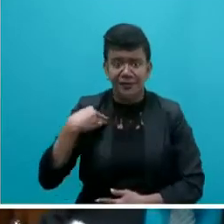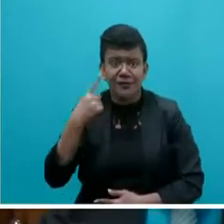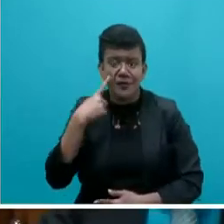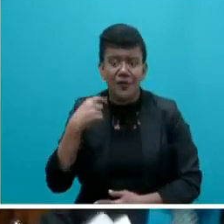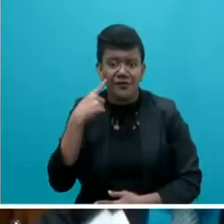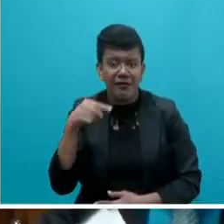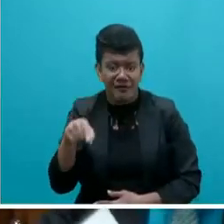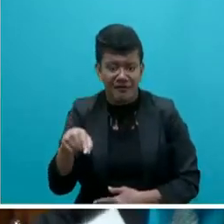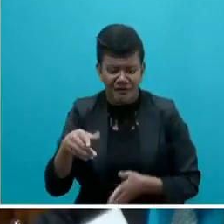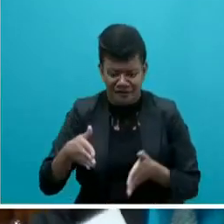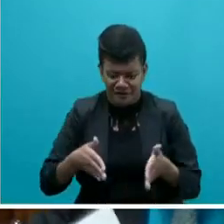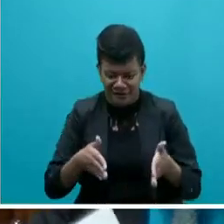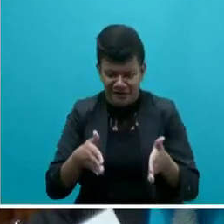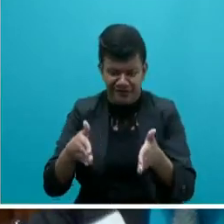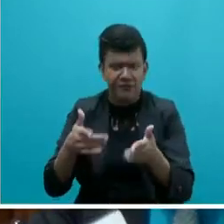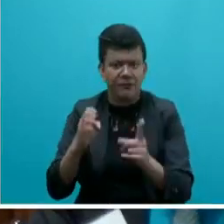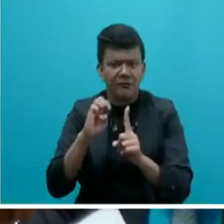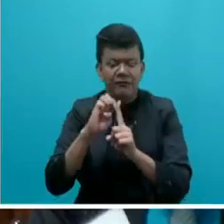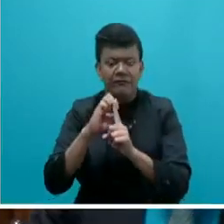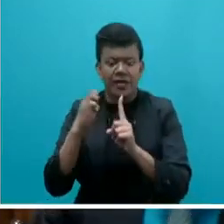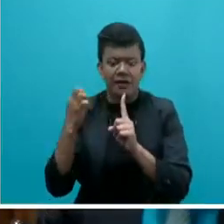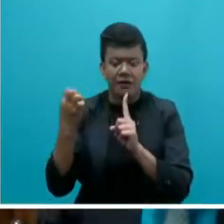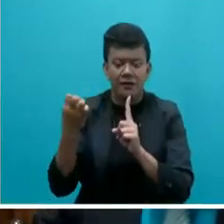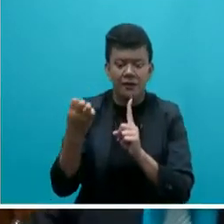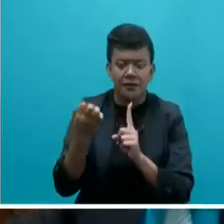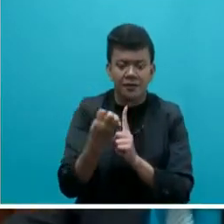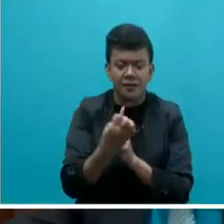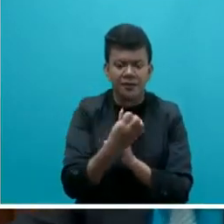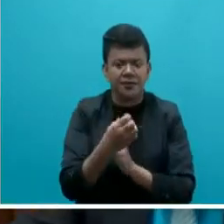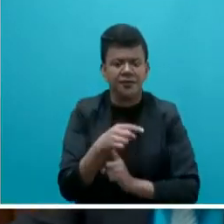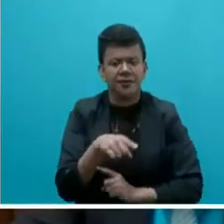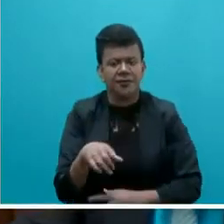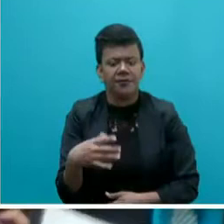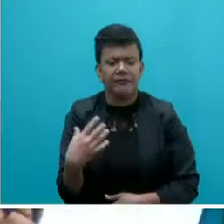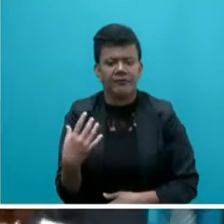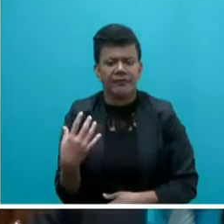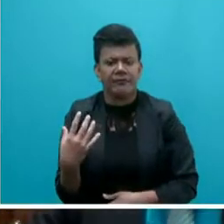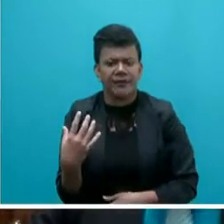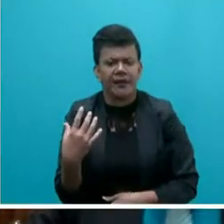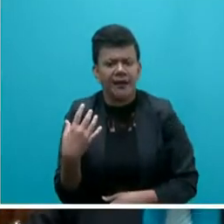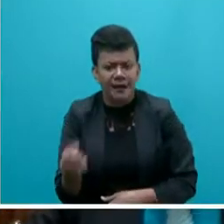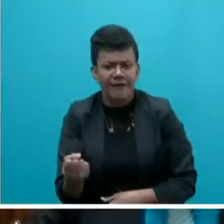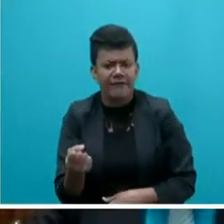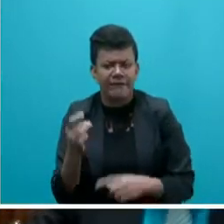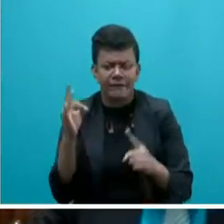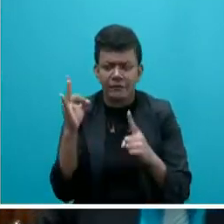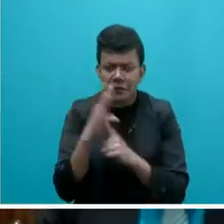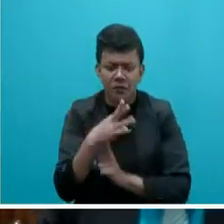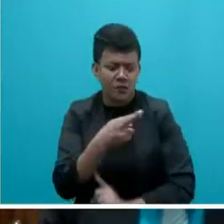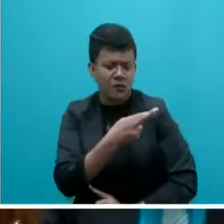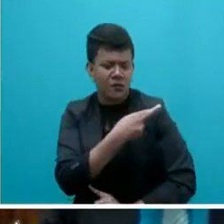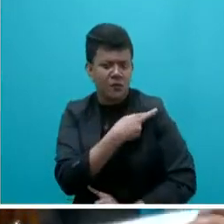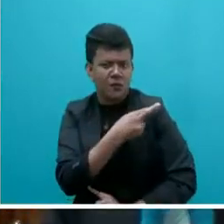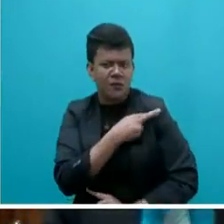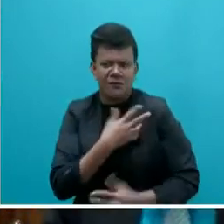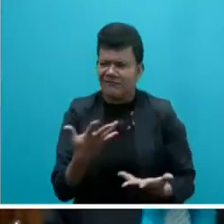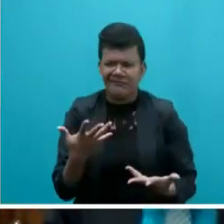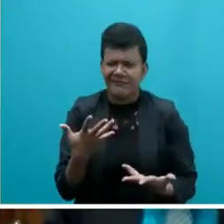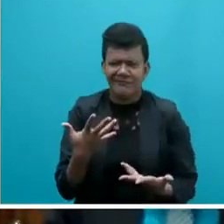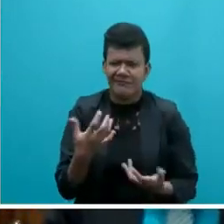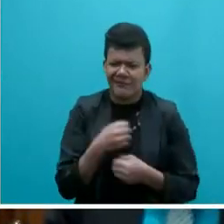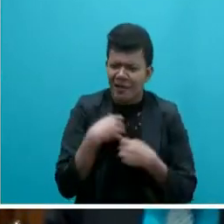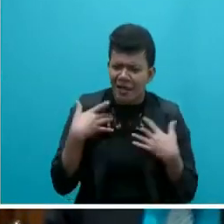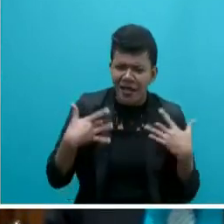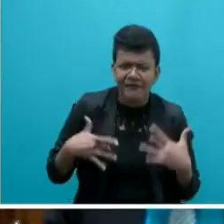are intricately linked and it plays a critical part in our livelihoods. As such, it is very important we